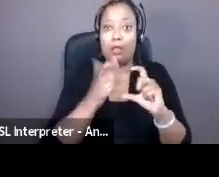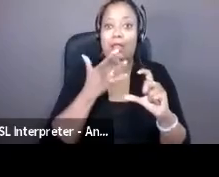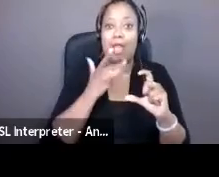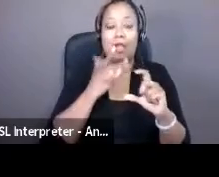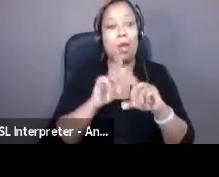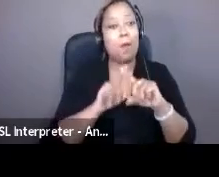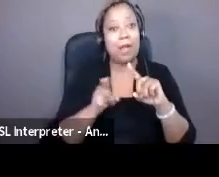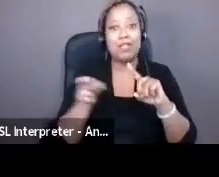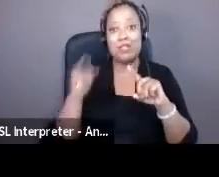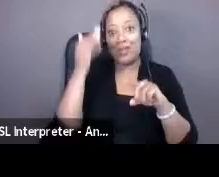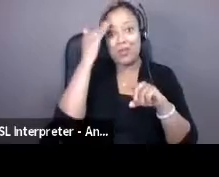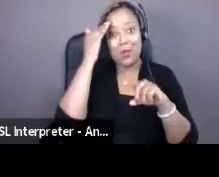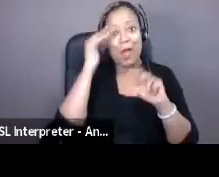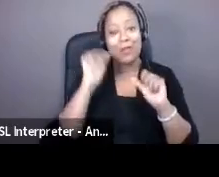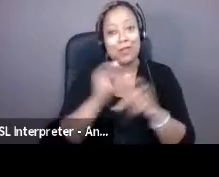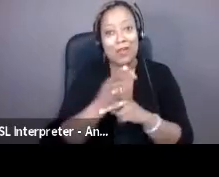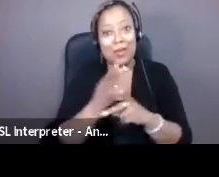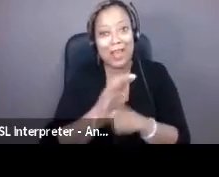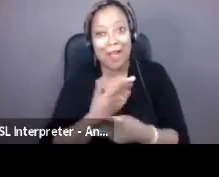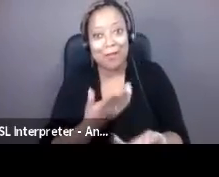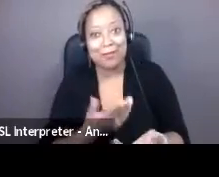Gianna knew that I could figure it out.